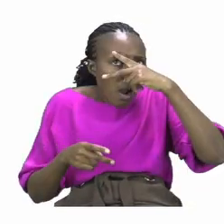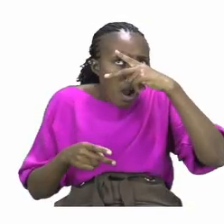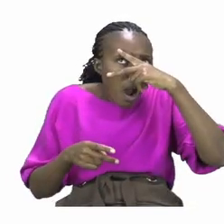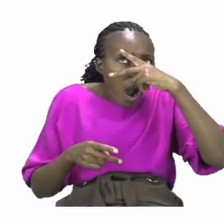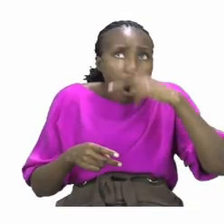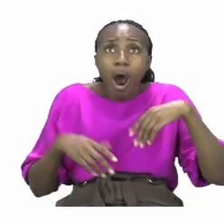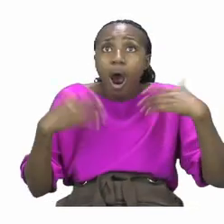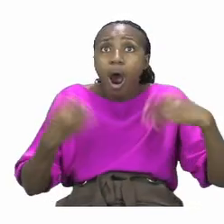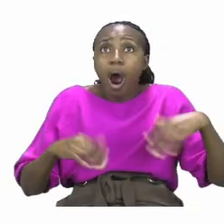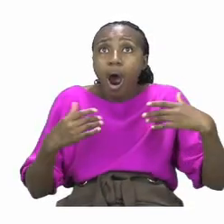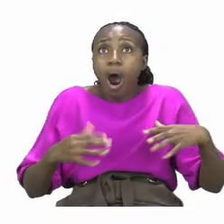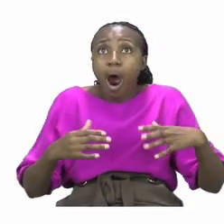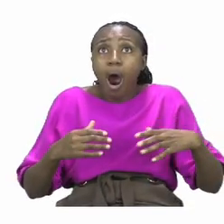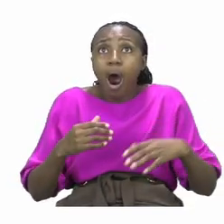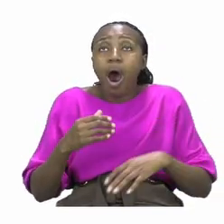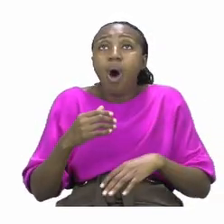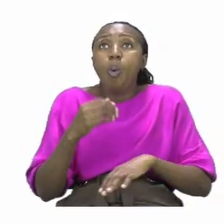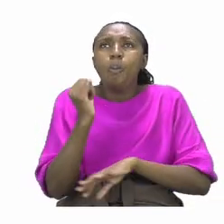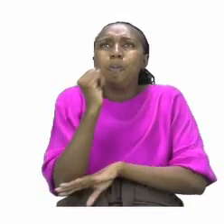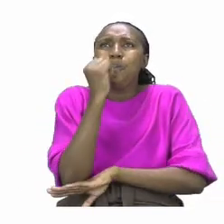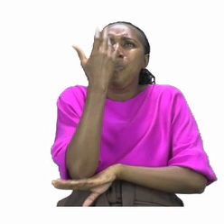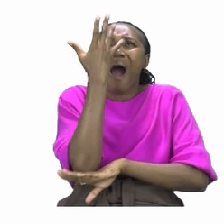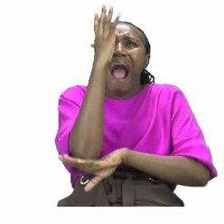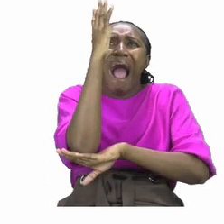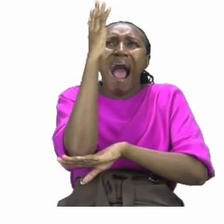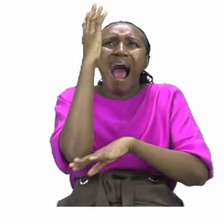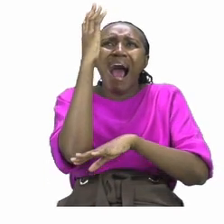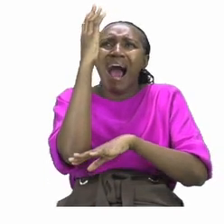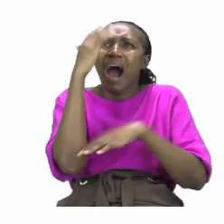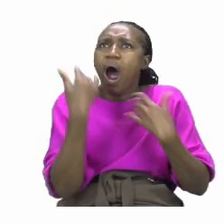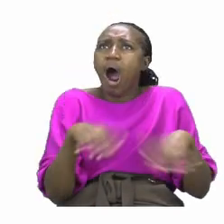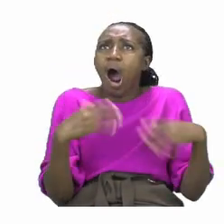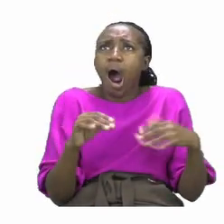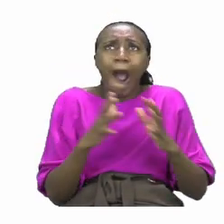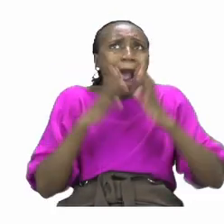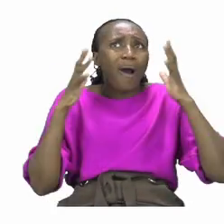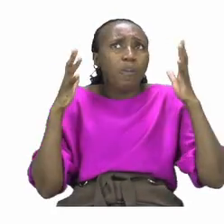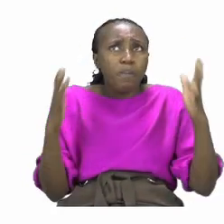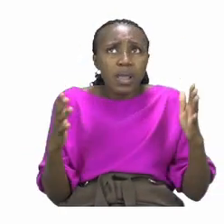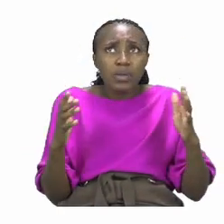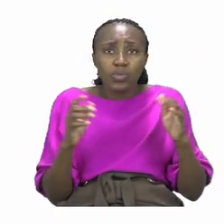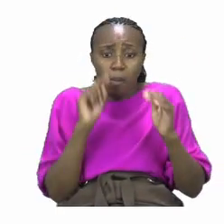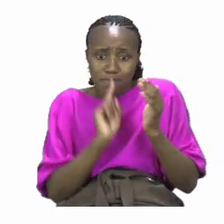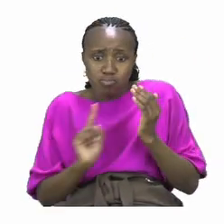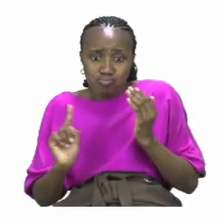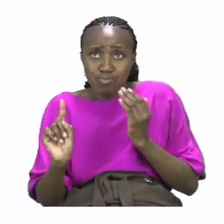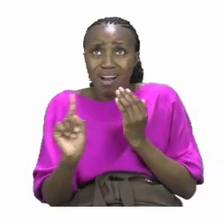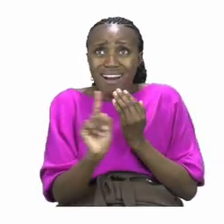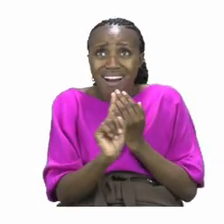a giant beanstalk. He went outside and started to climb